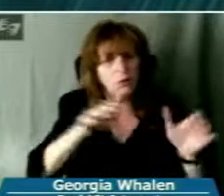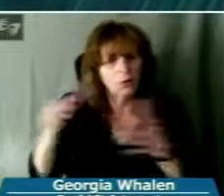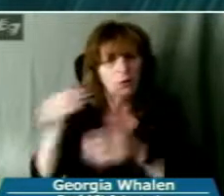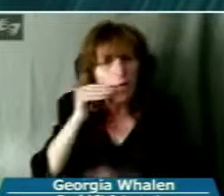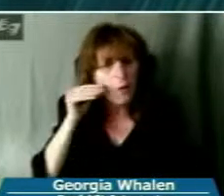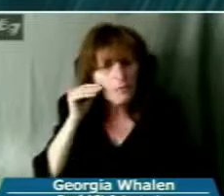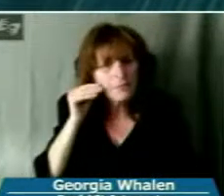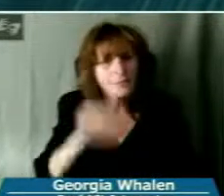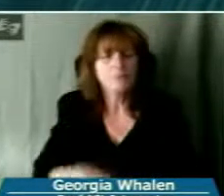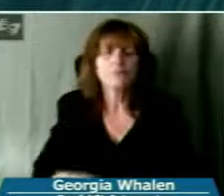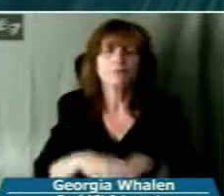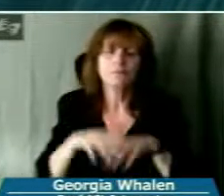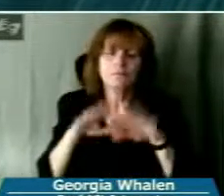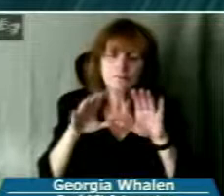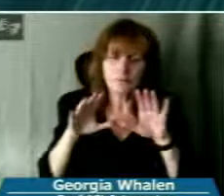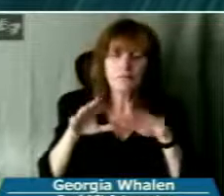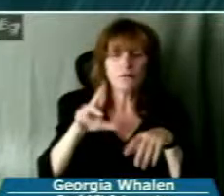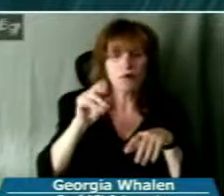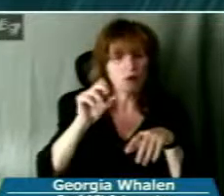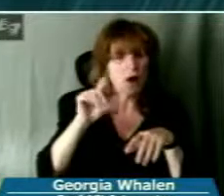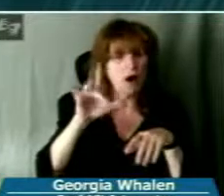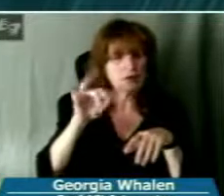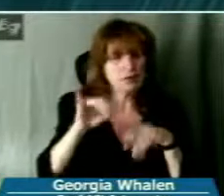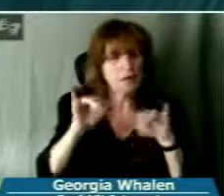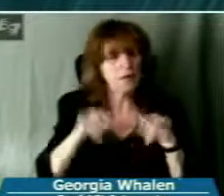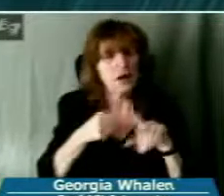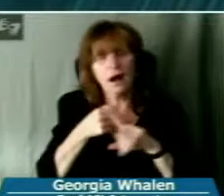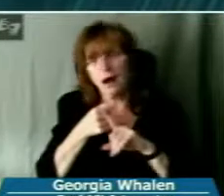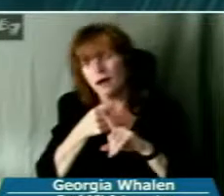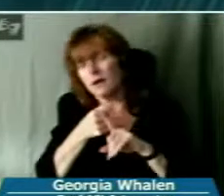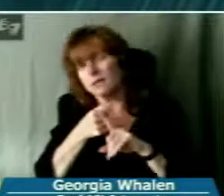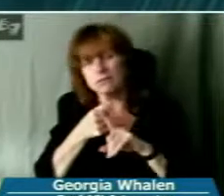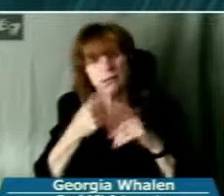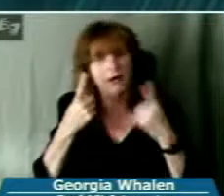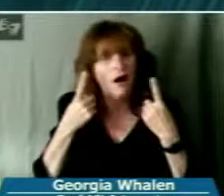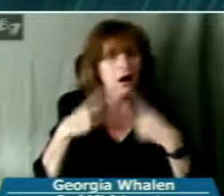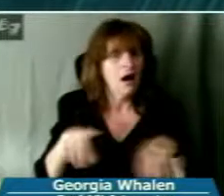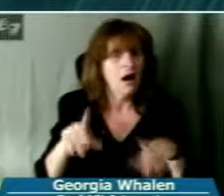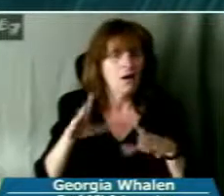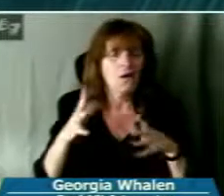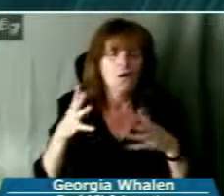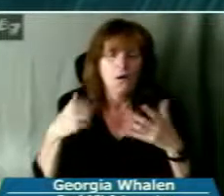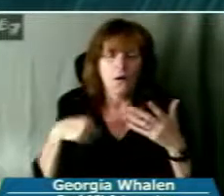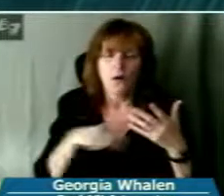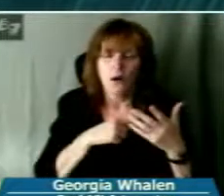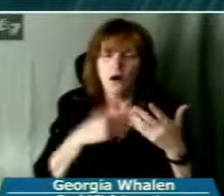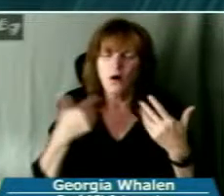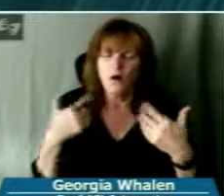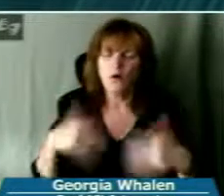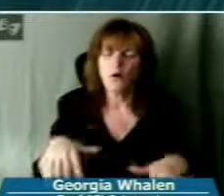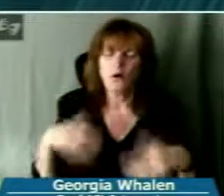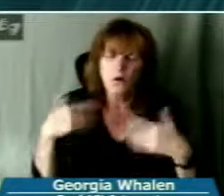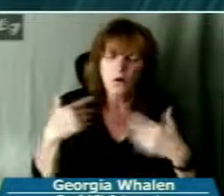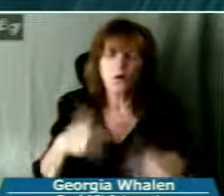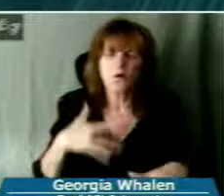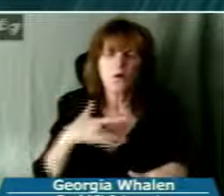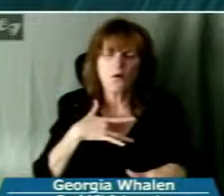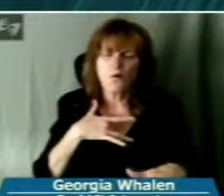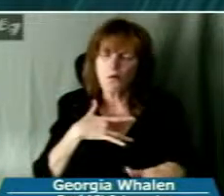at the Rosslyn Retirement Residence cannot be understated. I think at the end of the day,